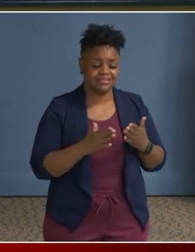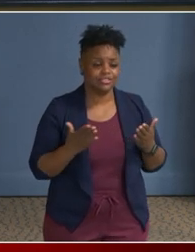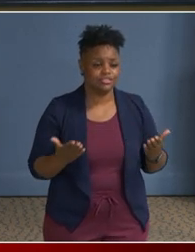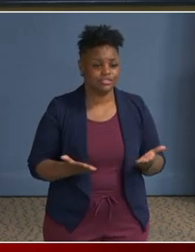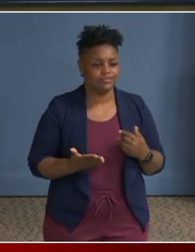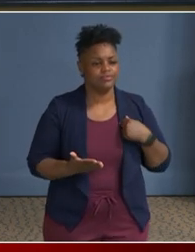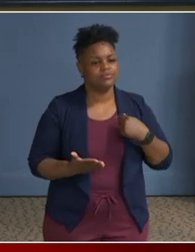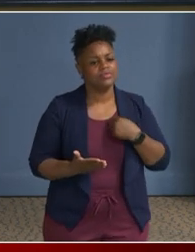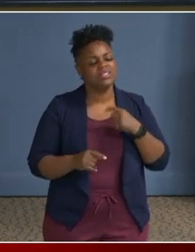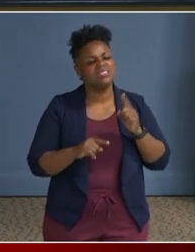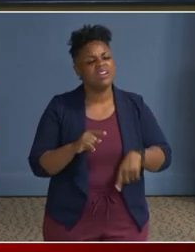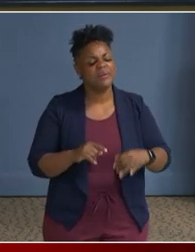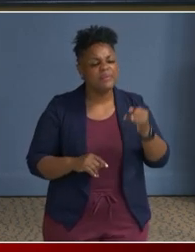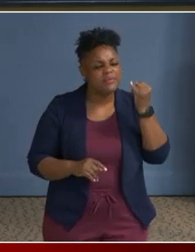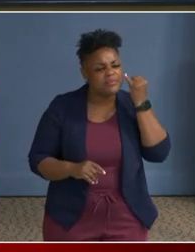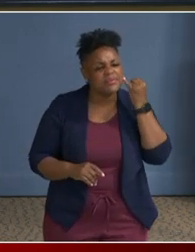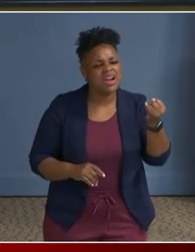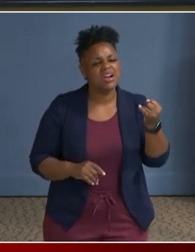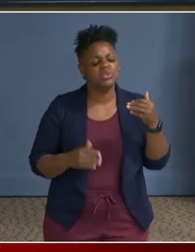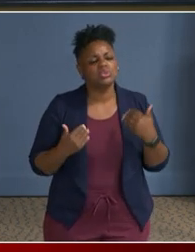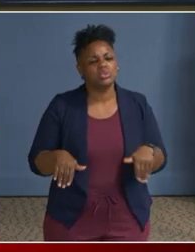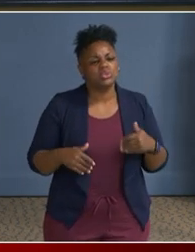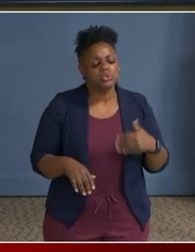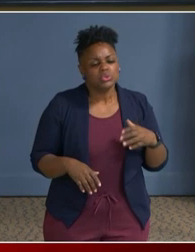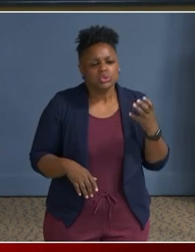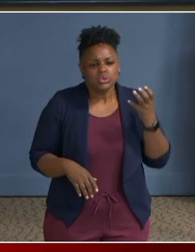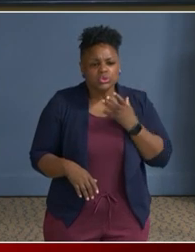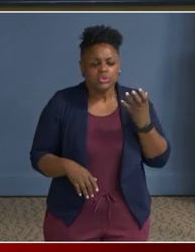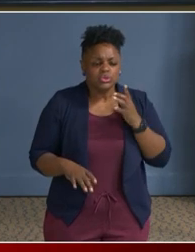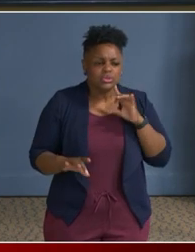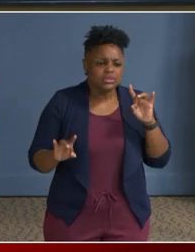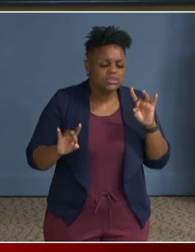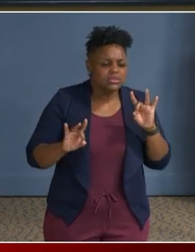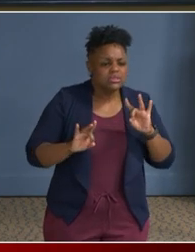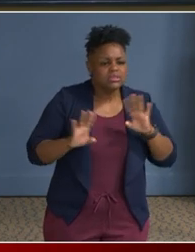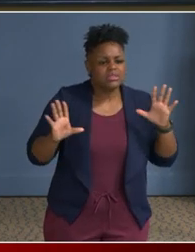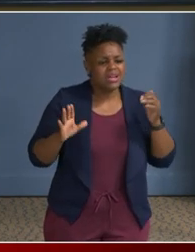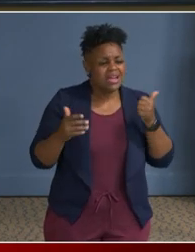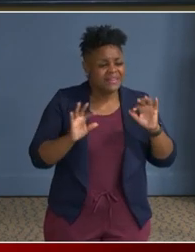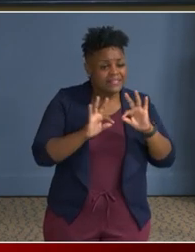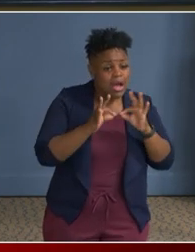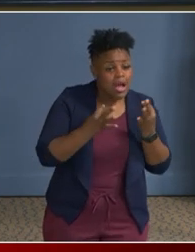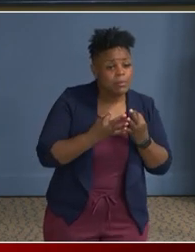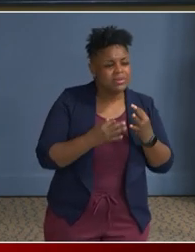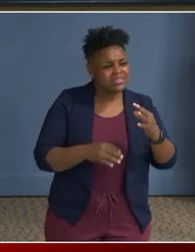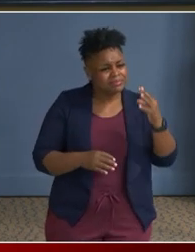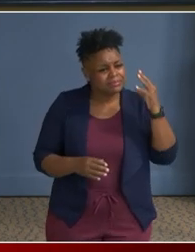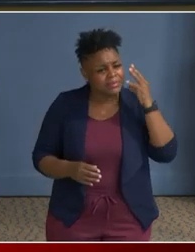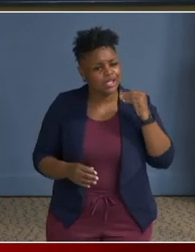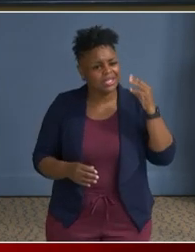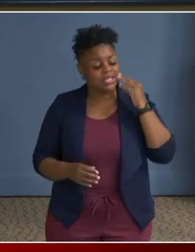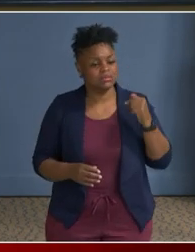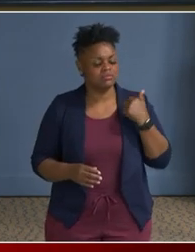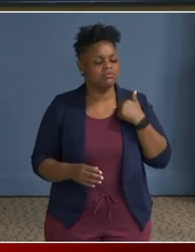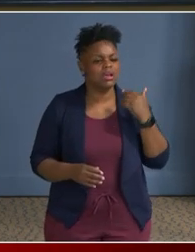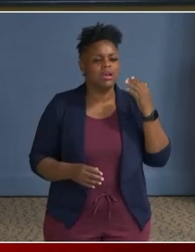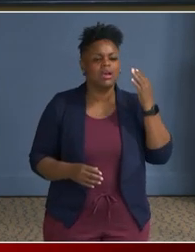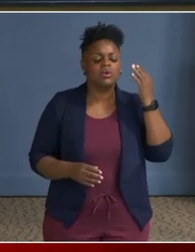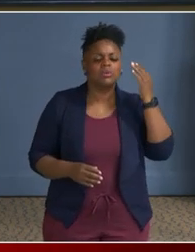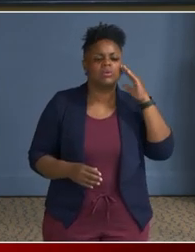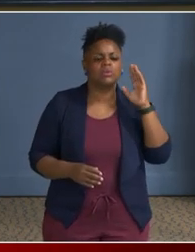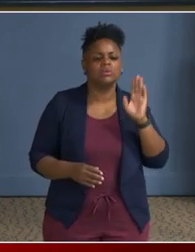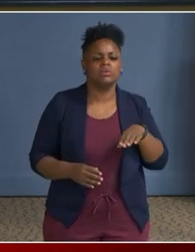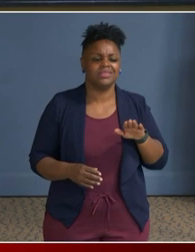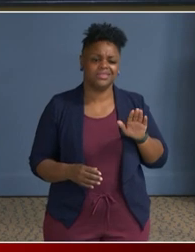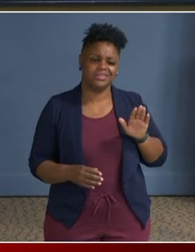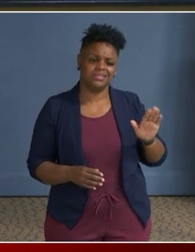unimaginable tragedy for any family to go through, and I know that Davon and his family, in this moment of